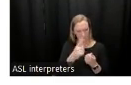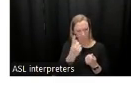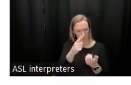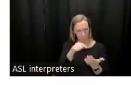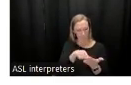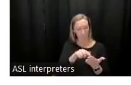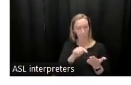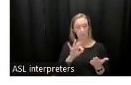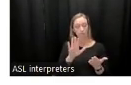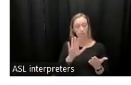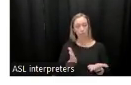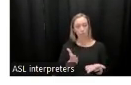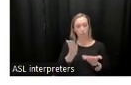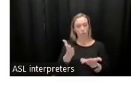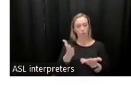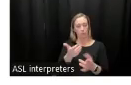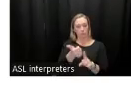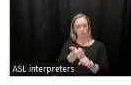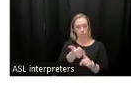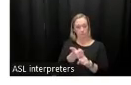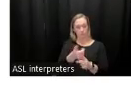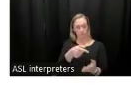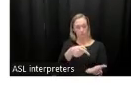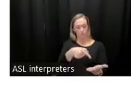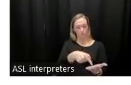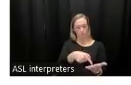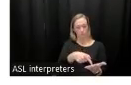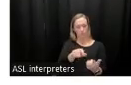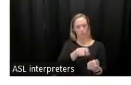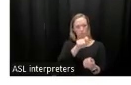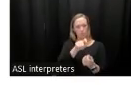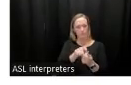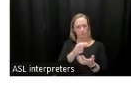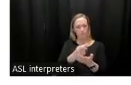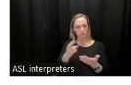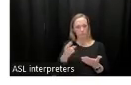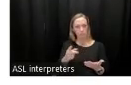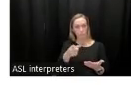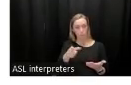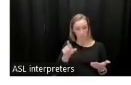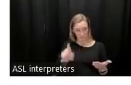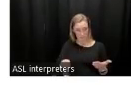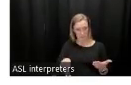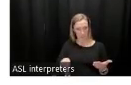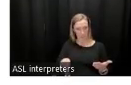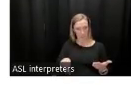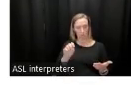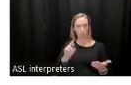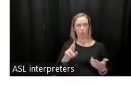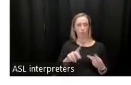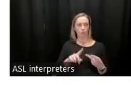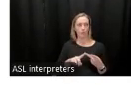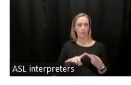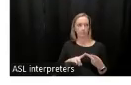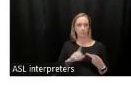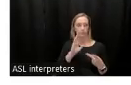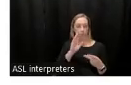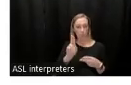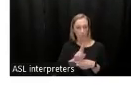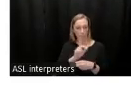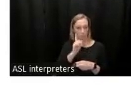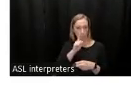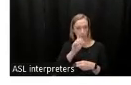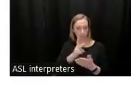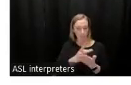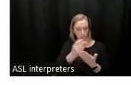proposal itself, you have a specific resource that you need, or that is going to be used for the project,